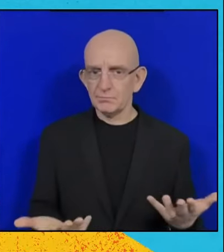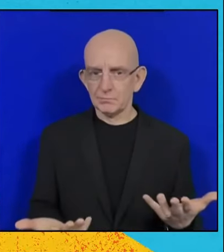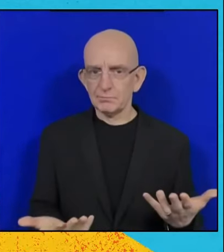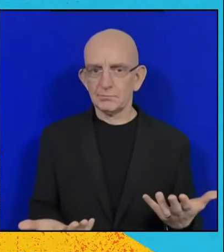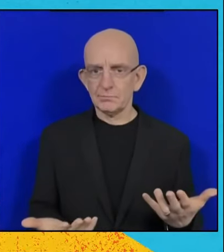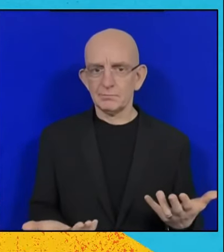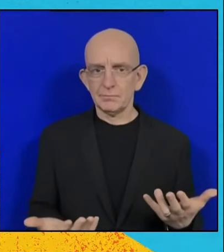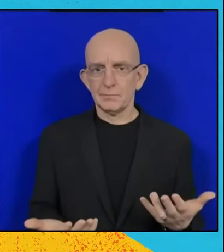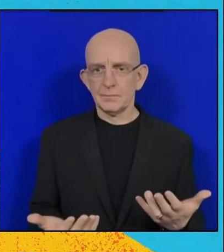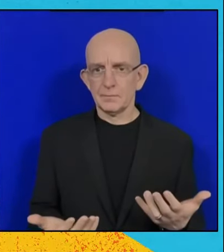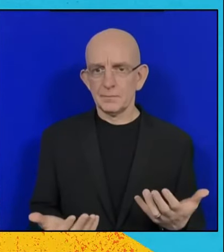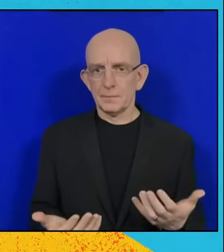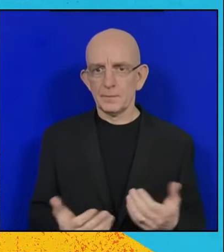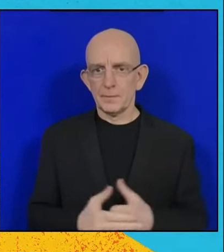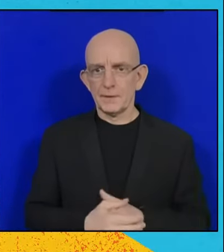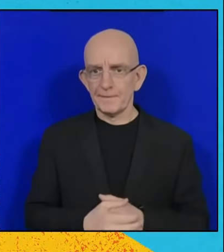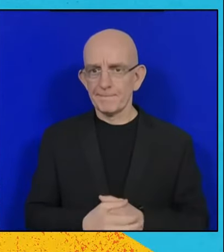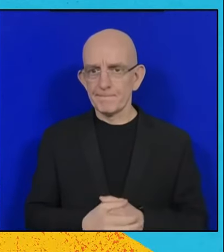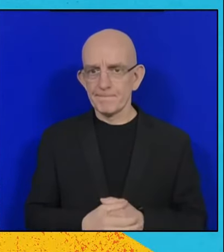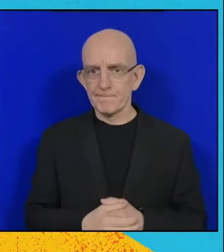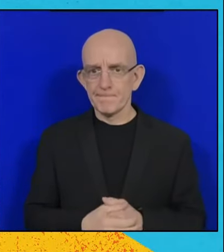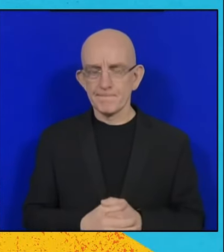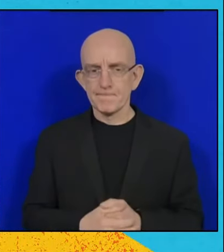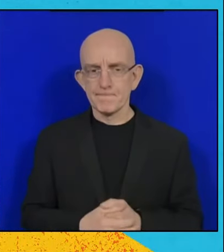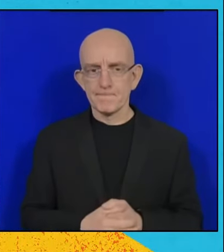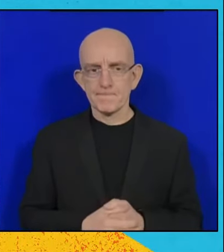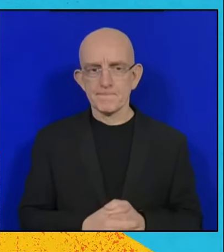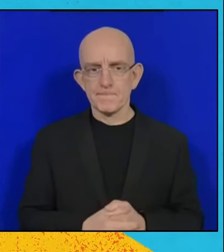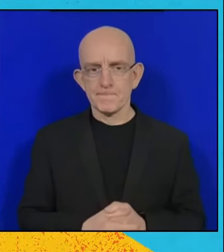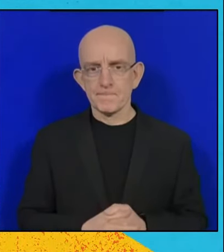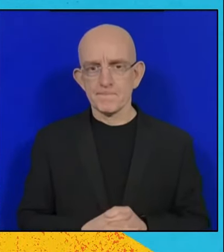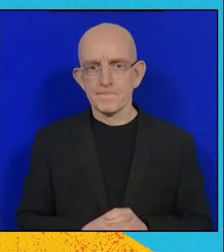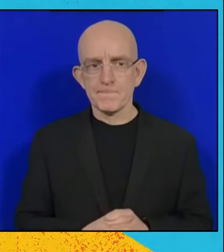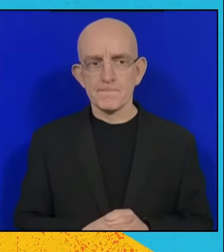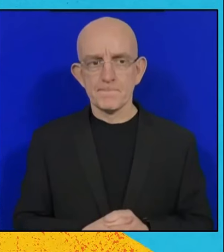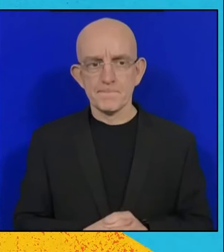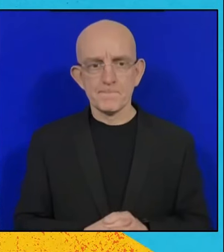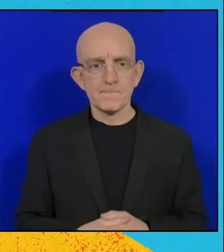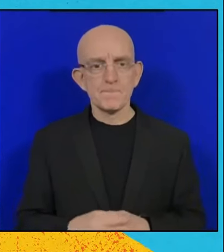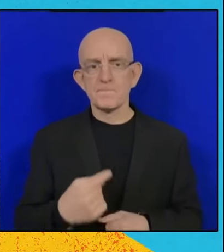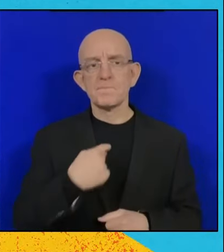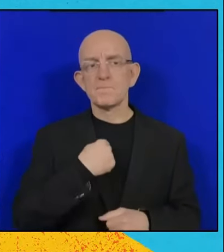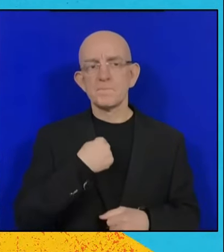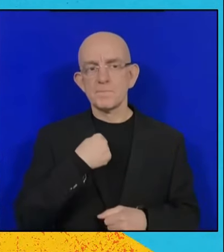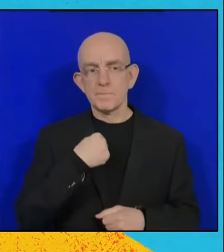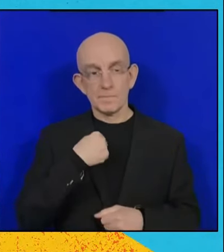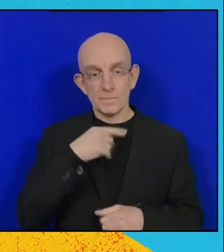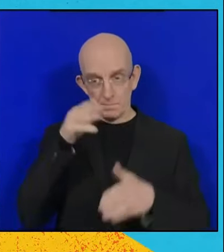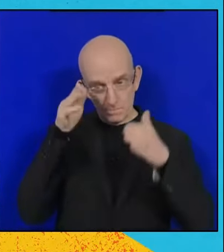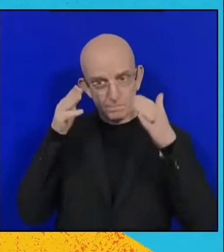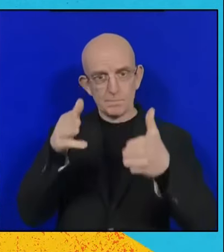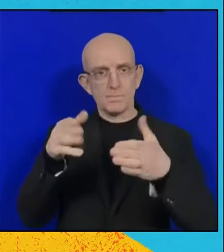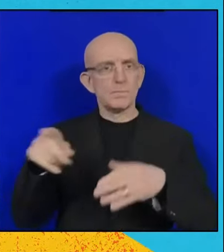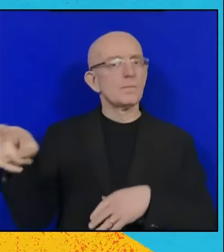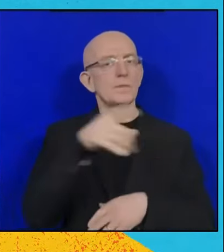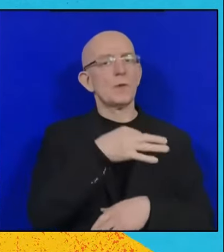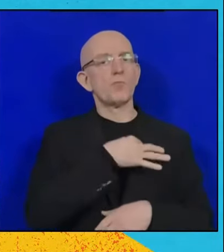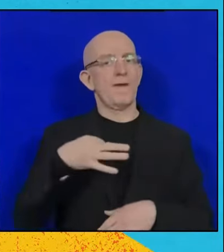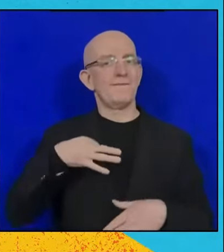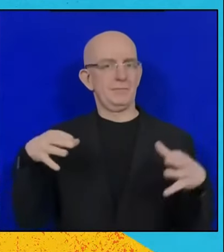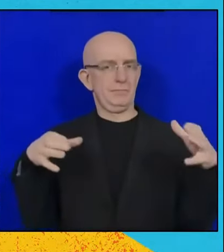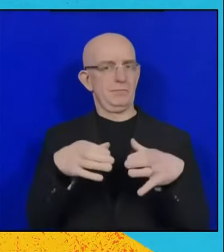to you private sector organizations. I'm speaking to you UN agencies, and I'm speaking to you philanthropies who may not be in the room but are watching